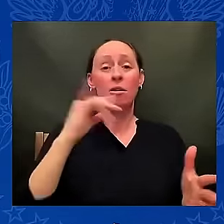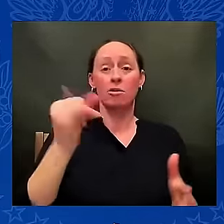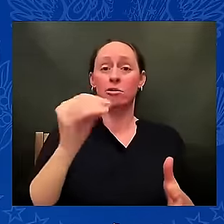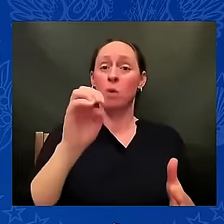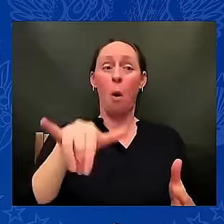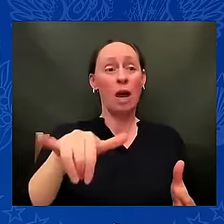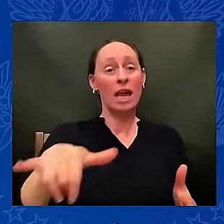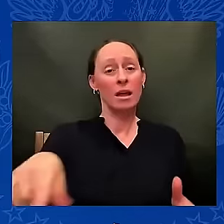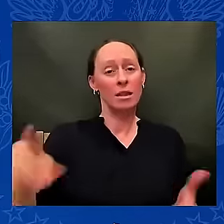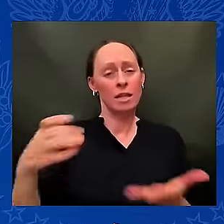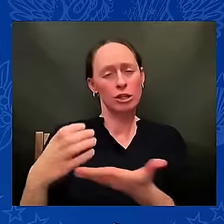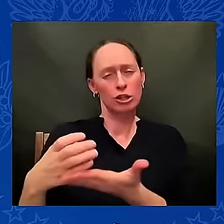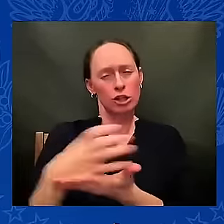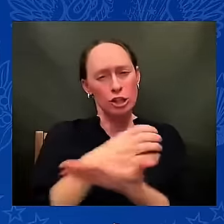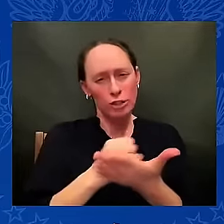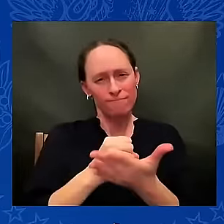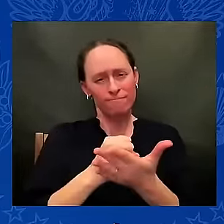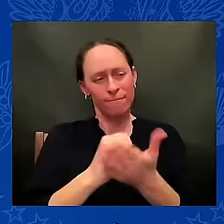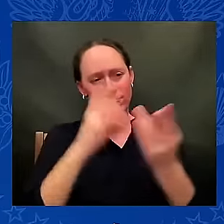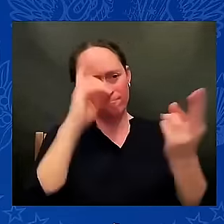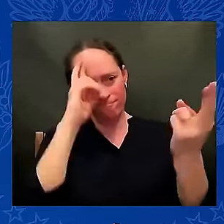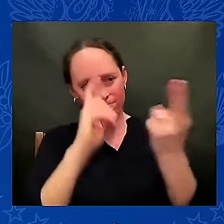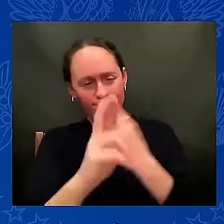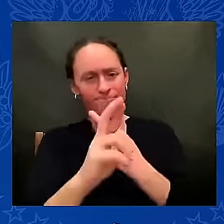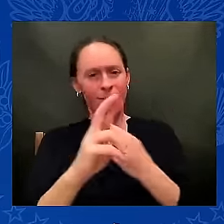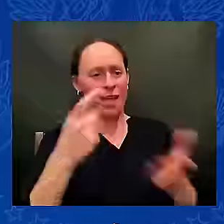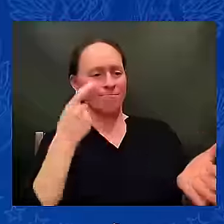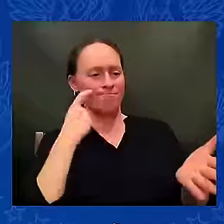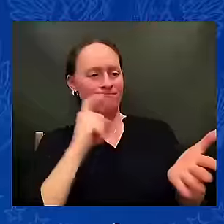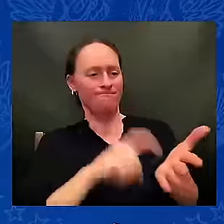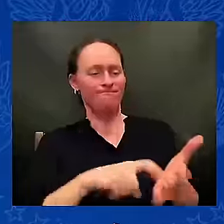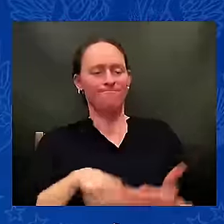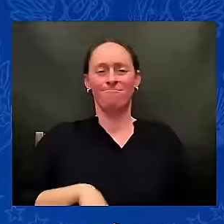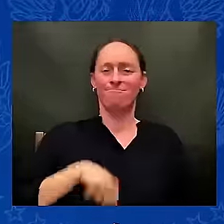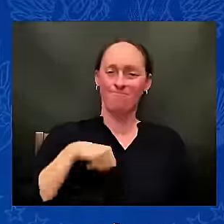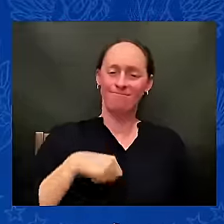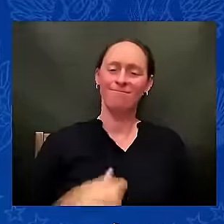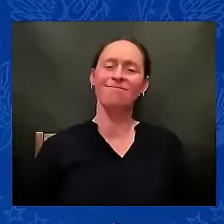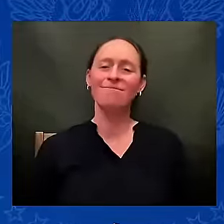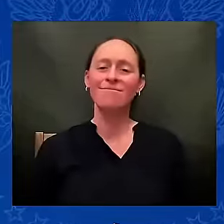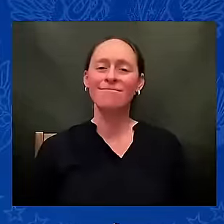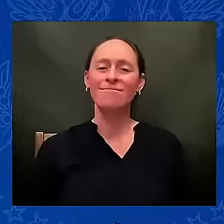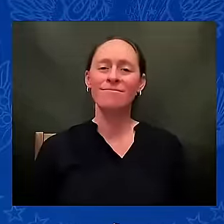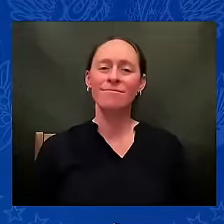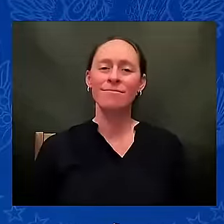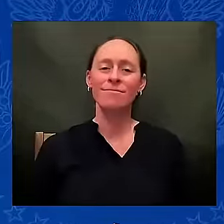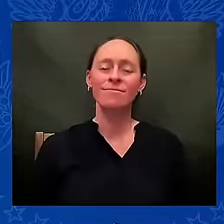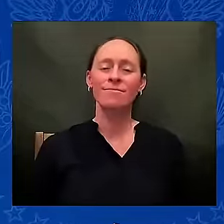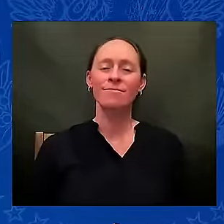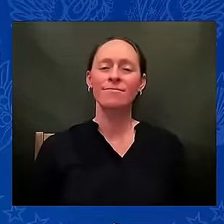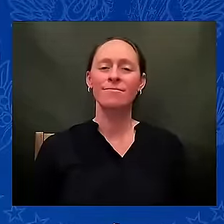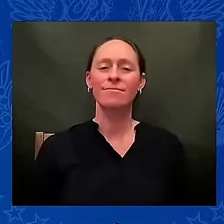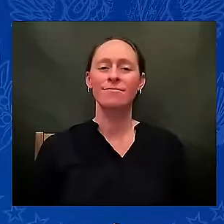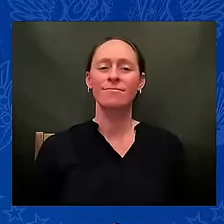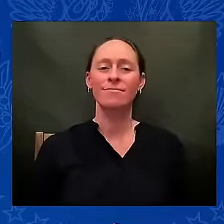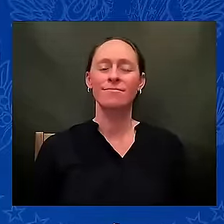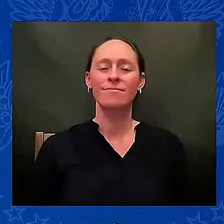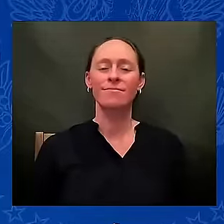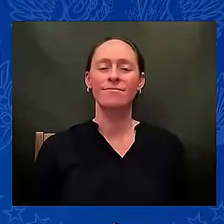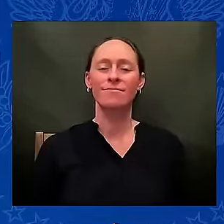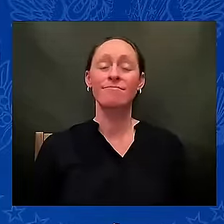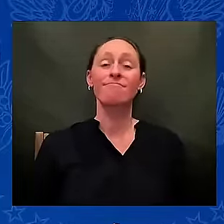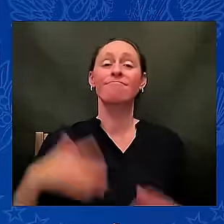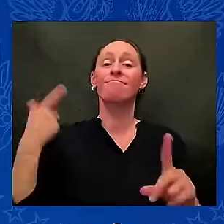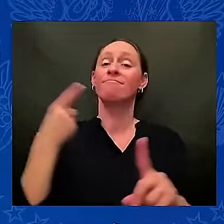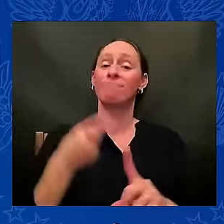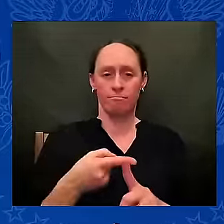Everyone's entitled. He meant it. Well, let me close with this. This is about restoring your dignity.